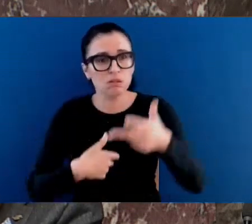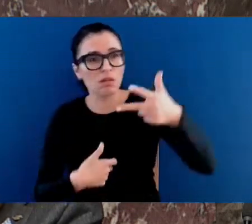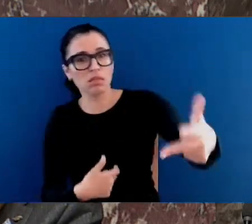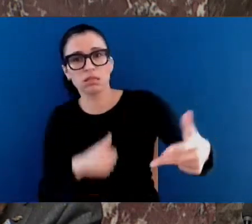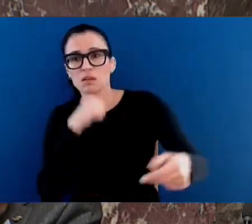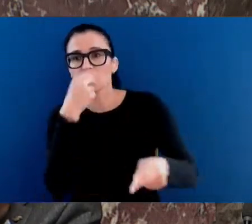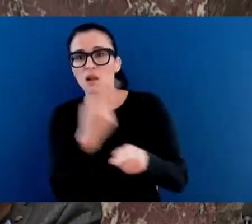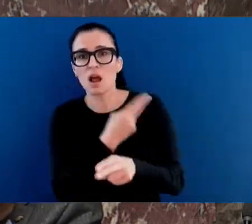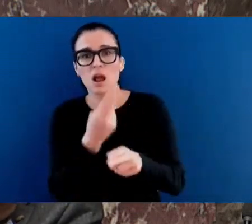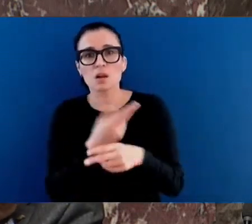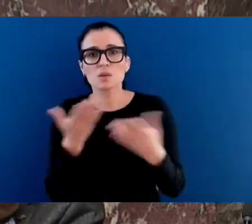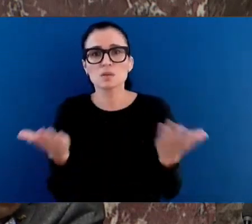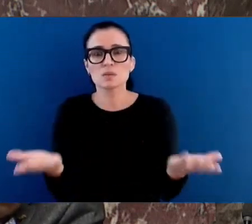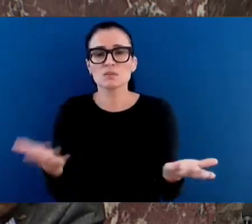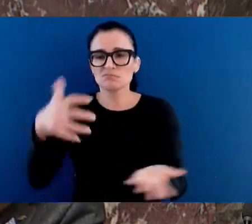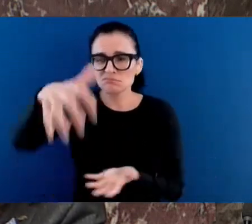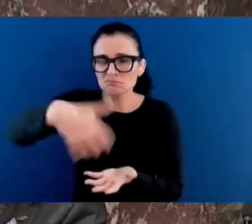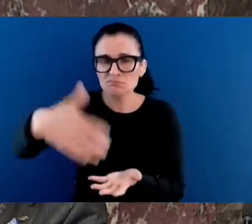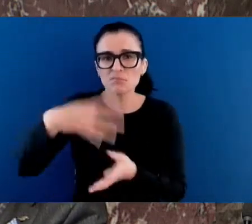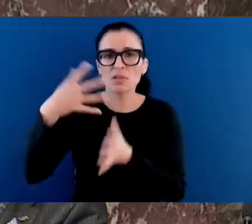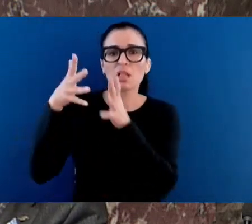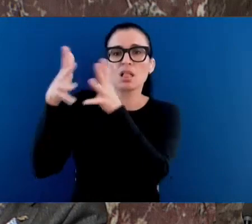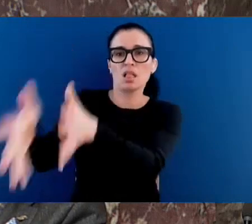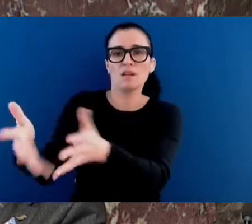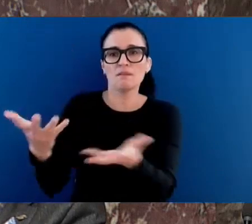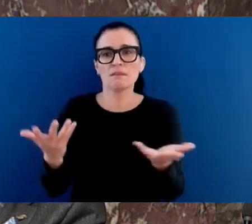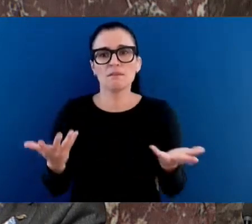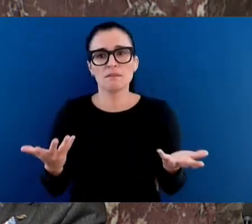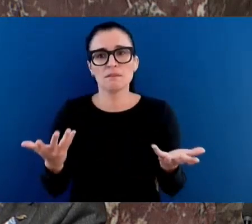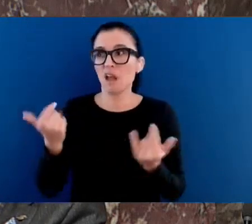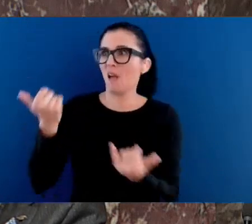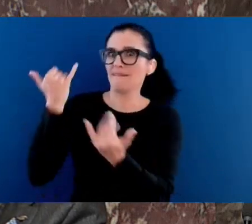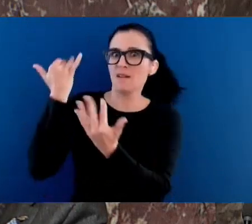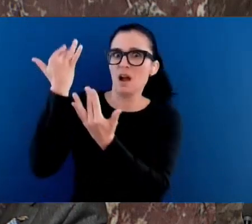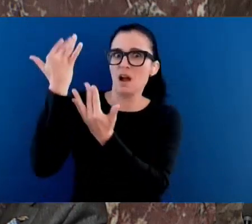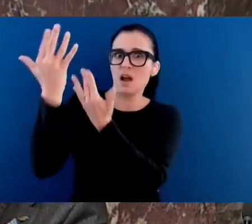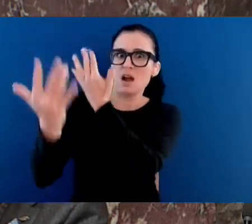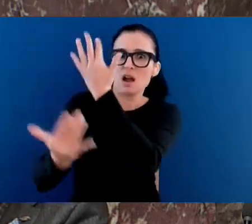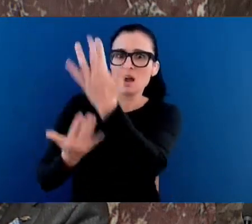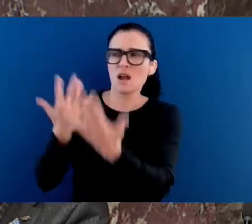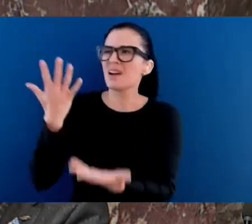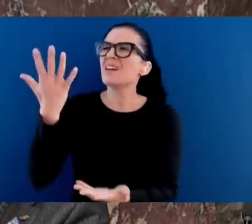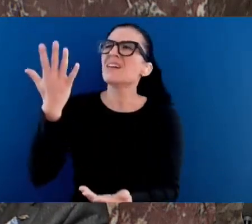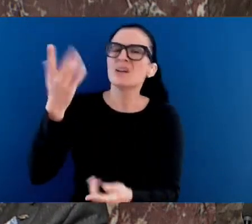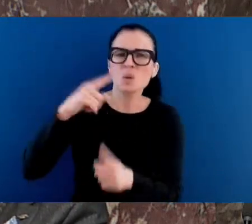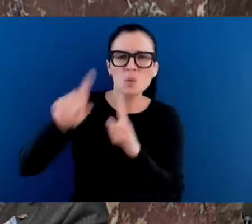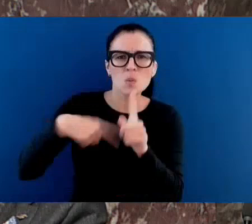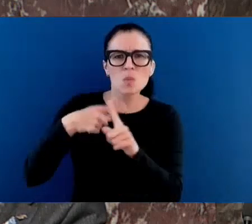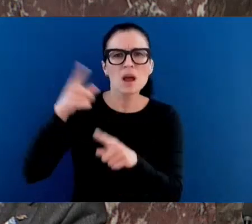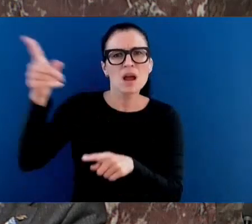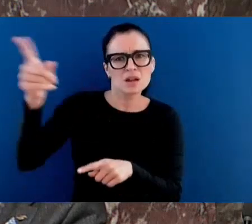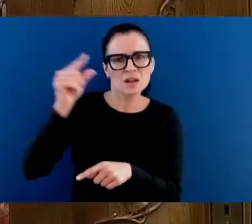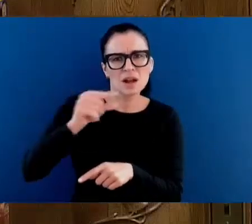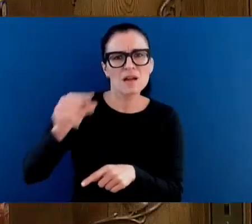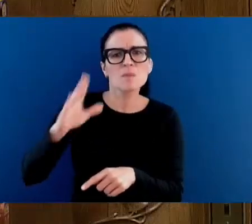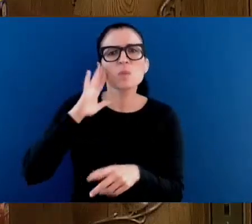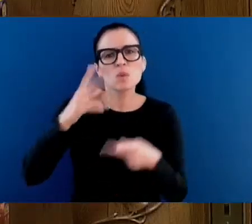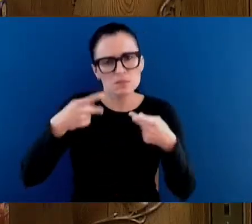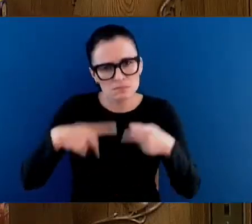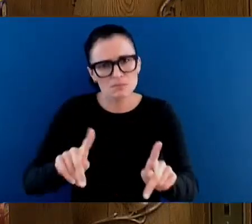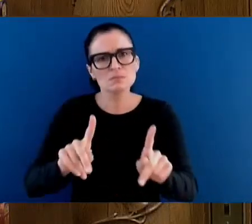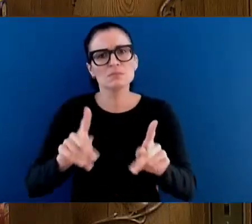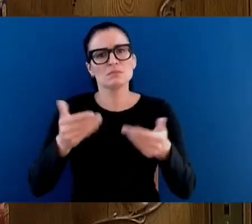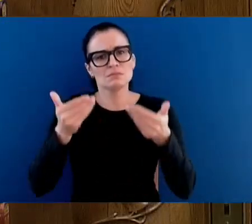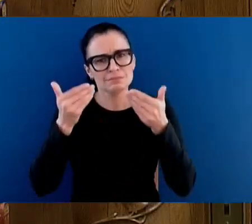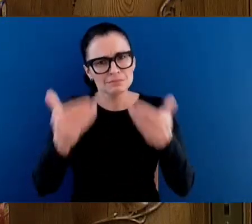finally mobilize every available resource and let the community help fight its fire? Minister